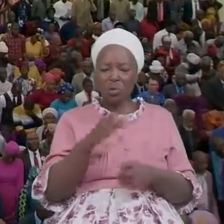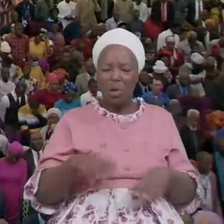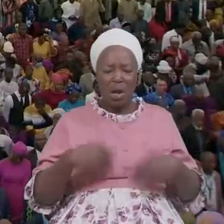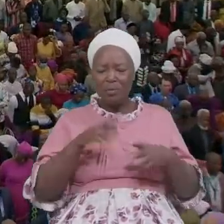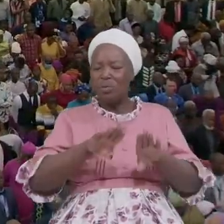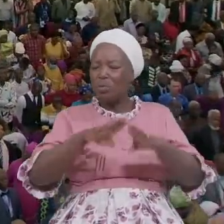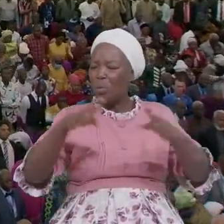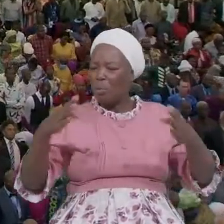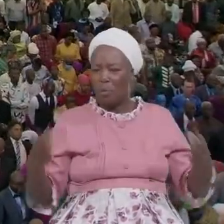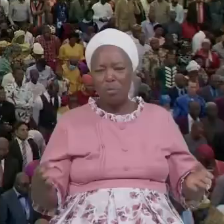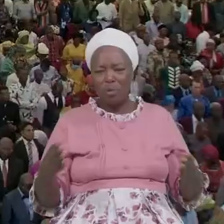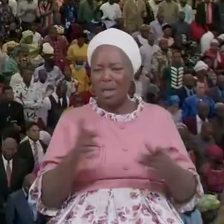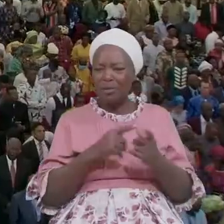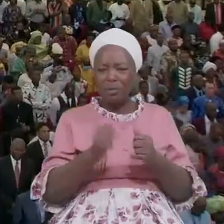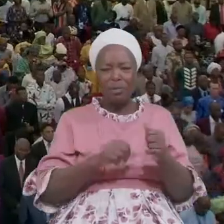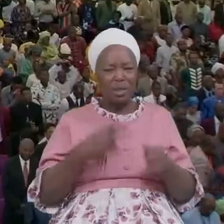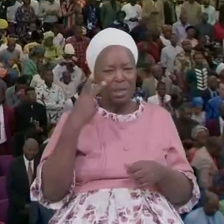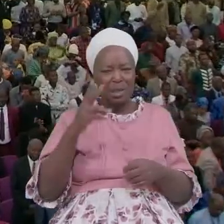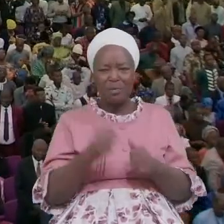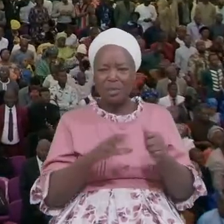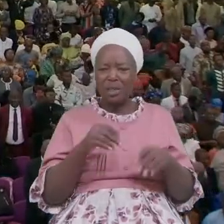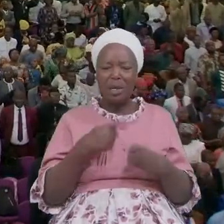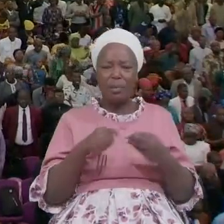a Christian. And whatever they